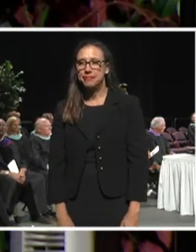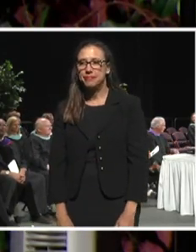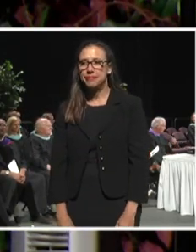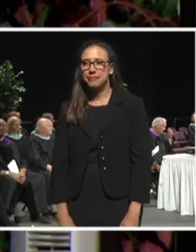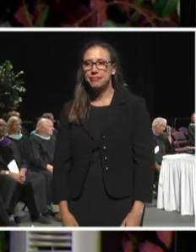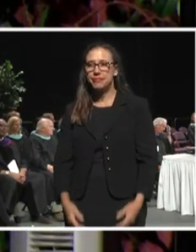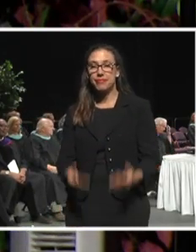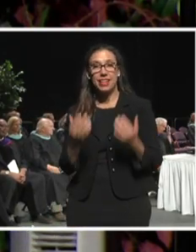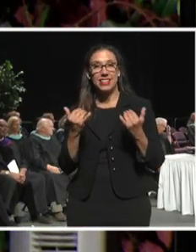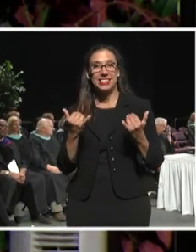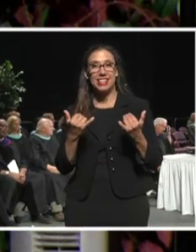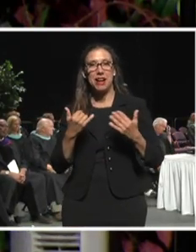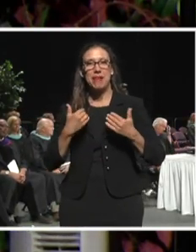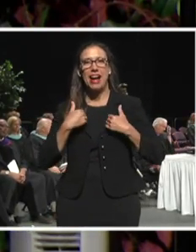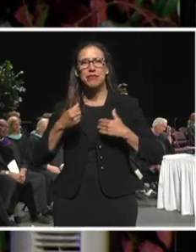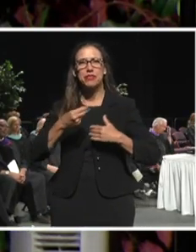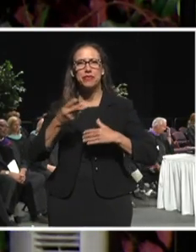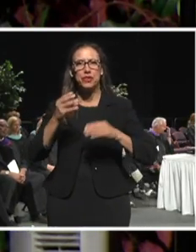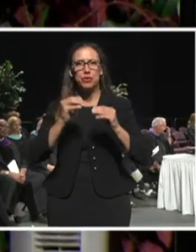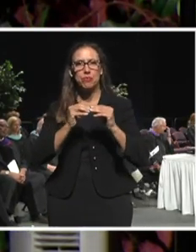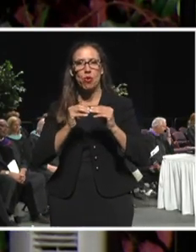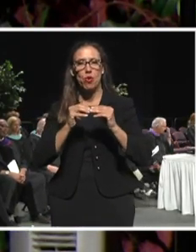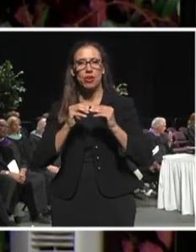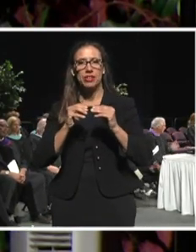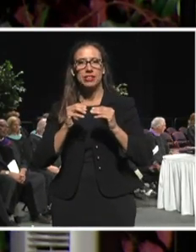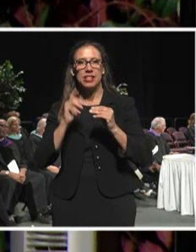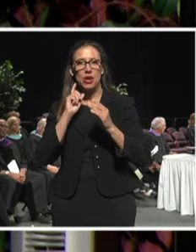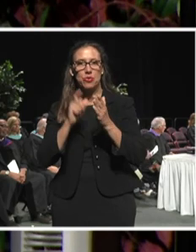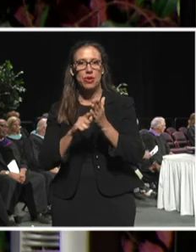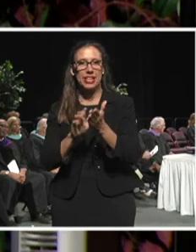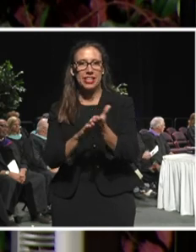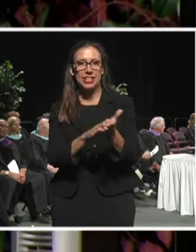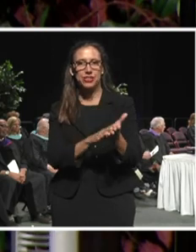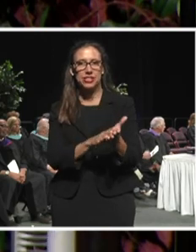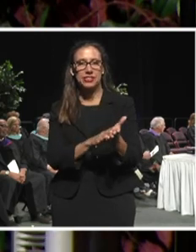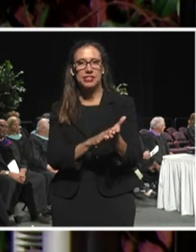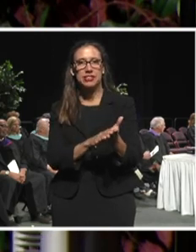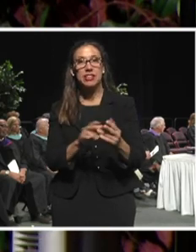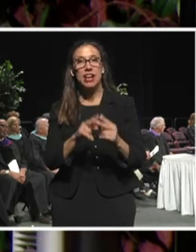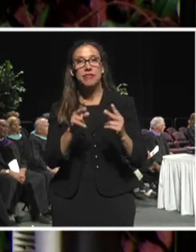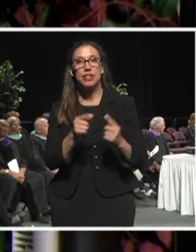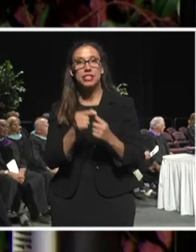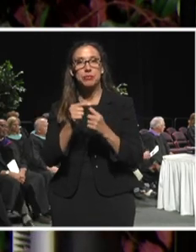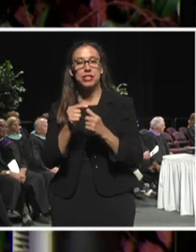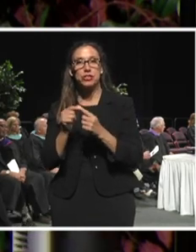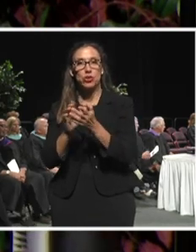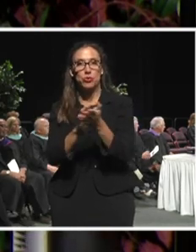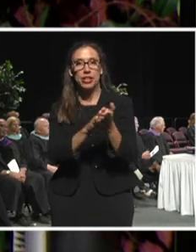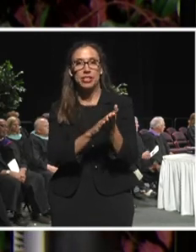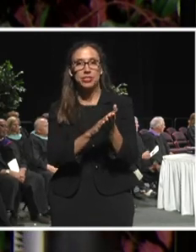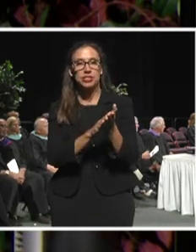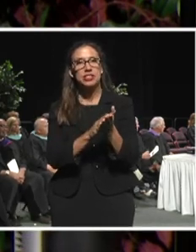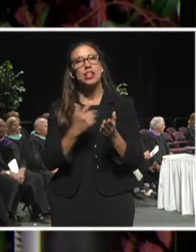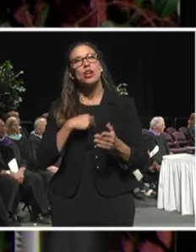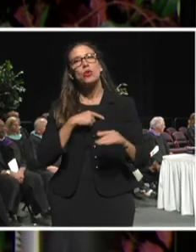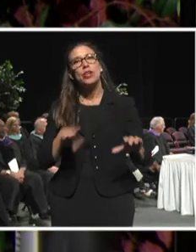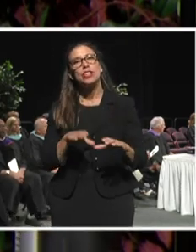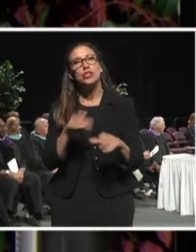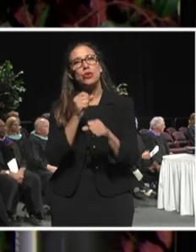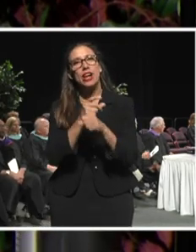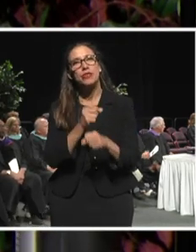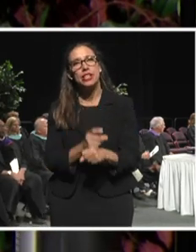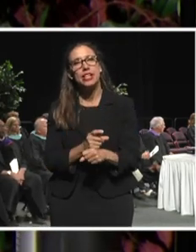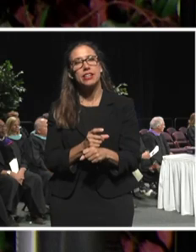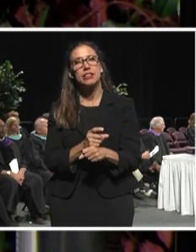At this time, I have a few more recognitions. A very special recognition that we do annually is